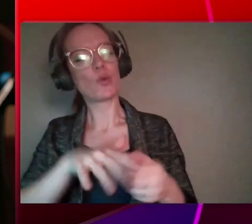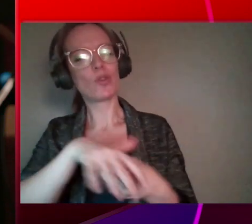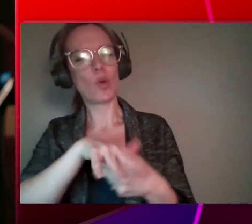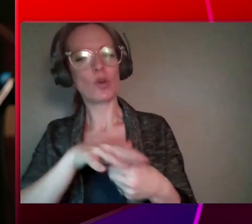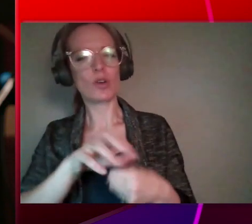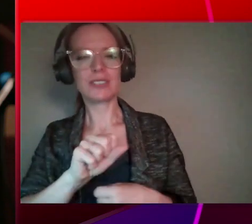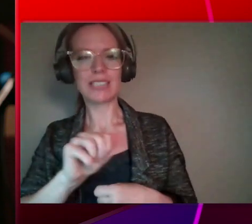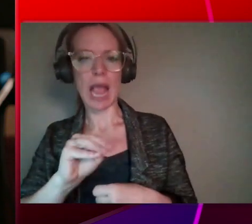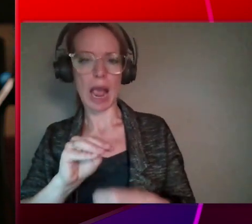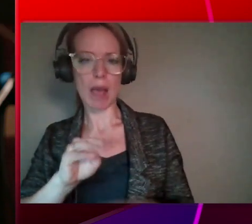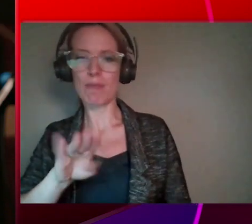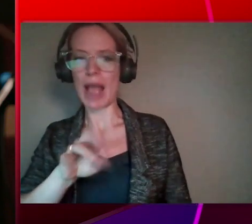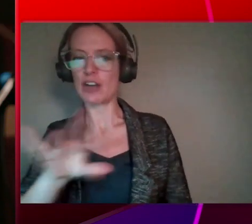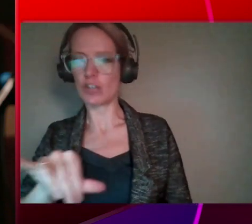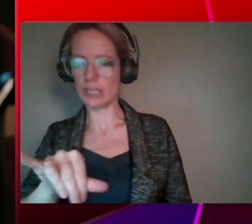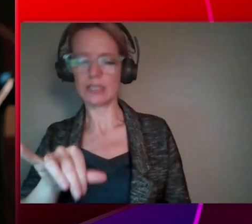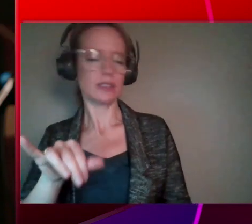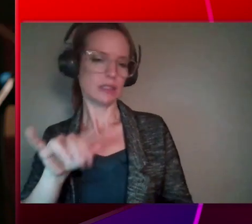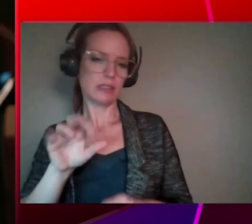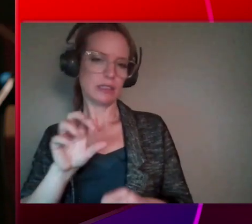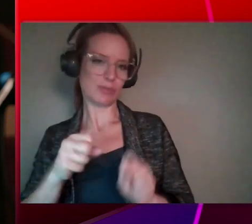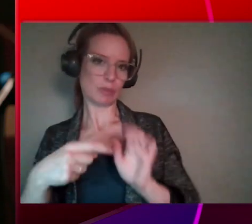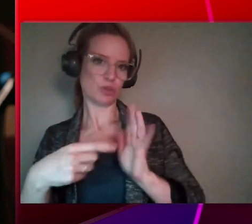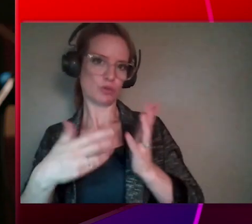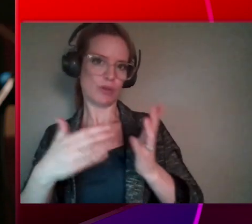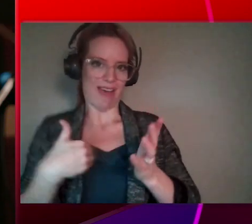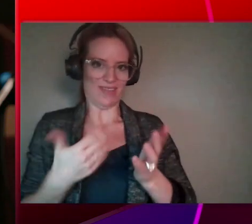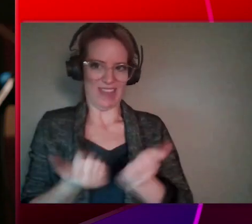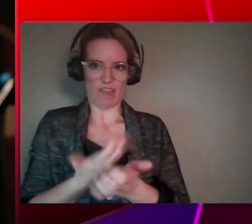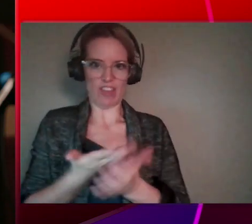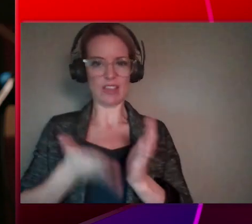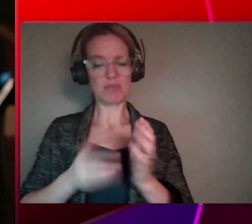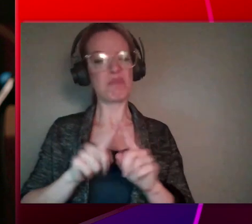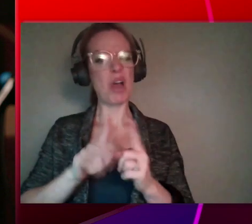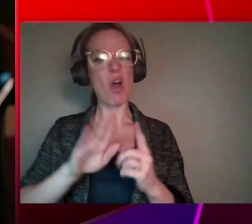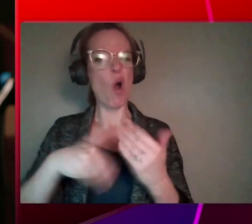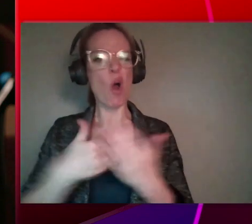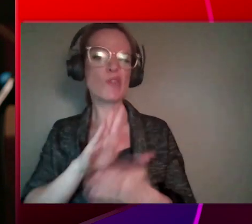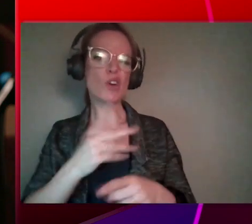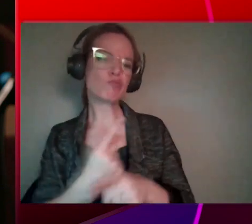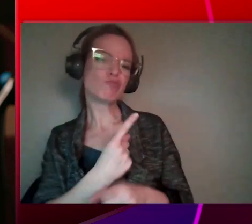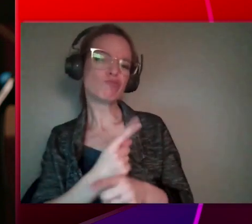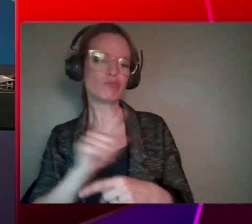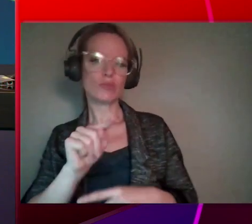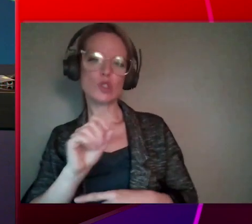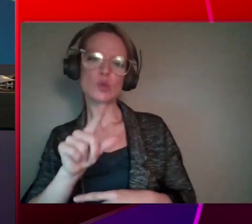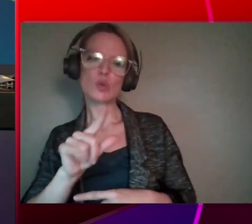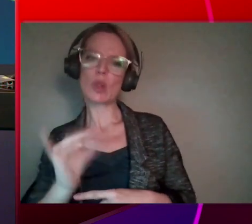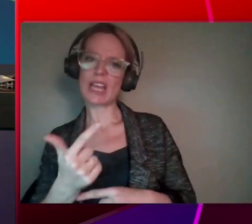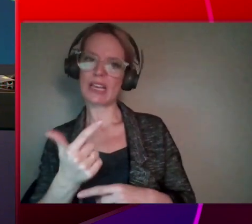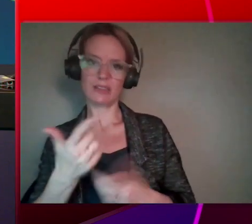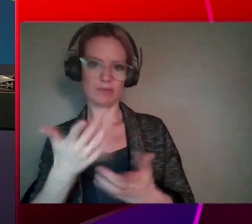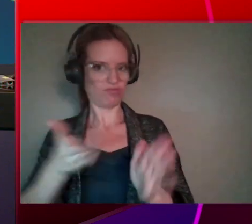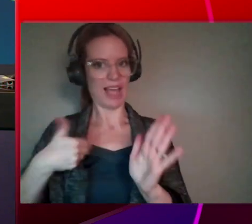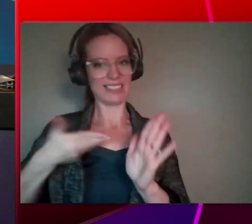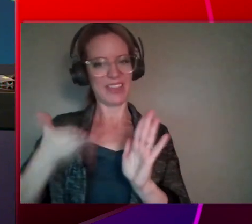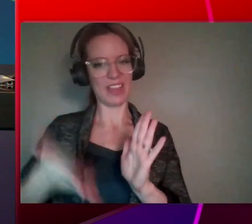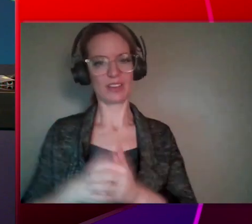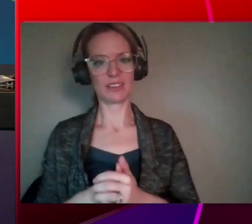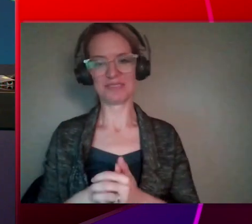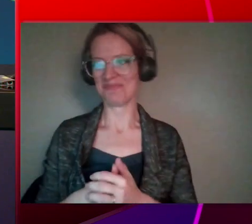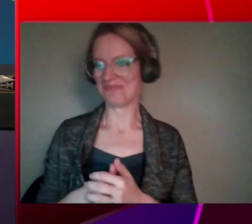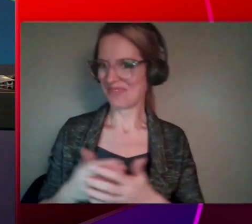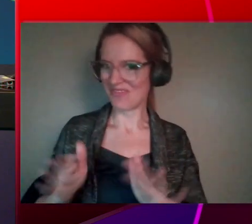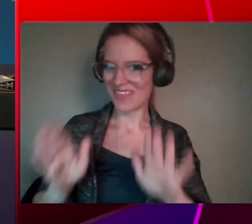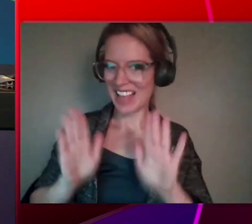binary to get the latest. But yeah, all of your kind of traditional tooling should be updated. Fantastic. Well, I can't wait to see what people